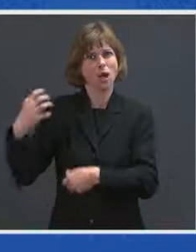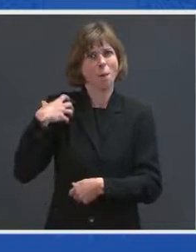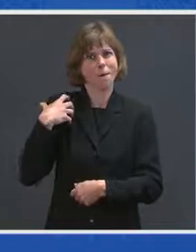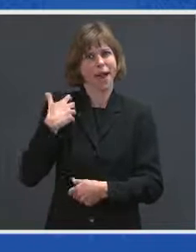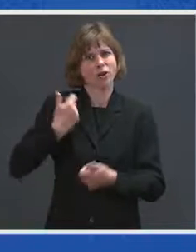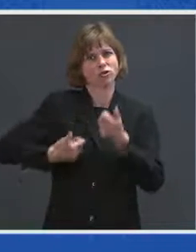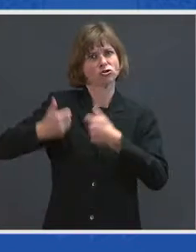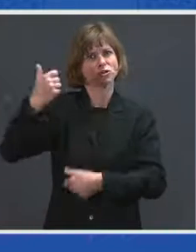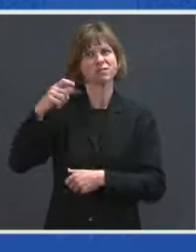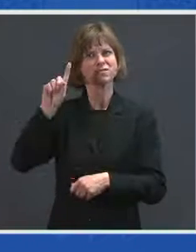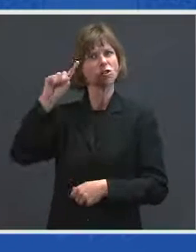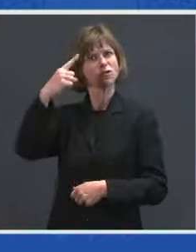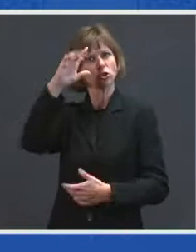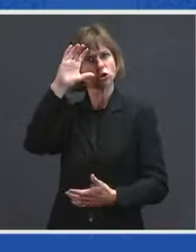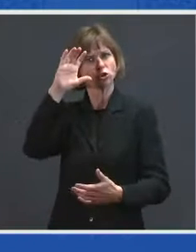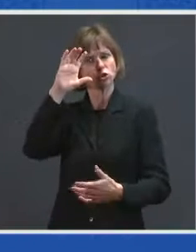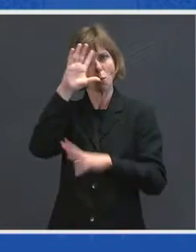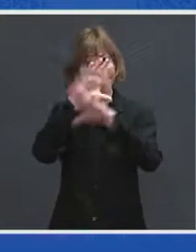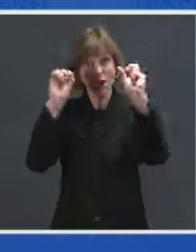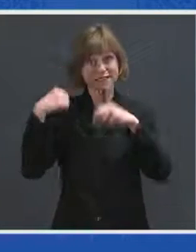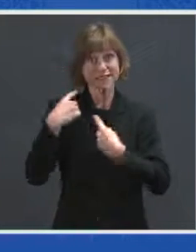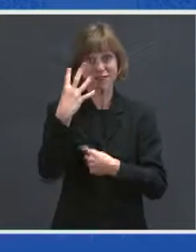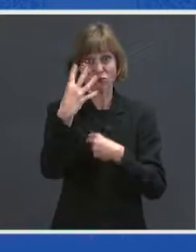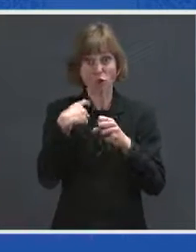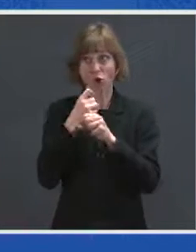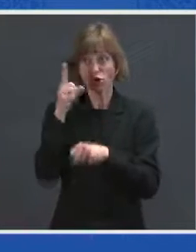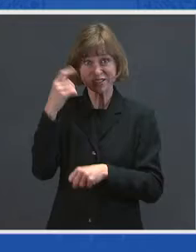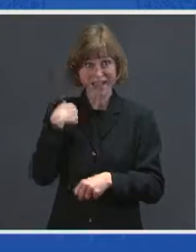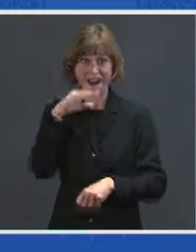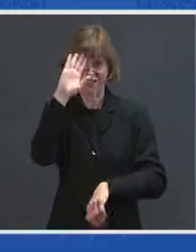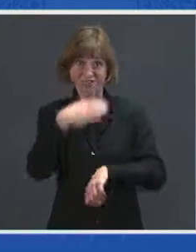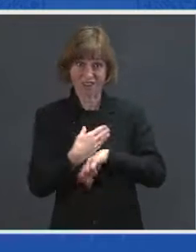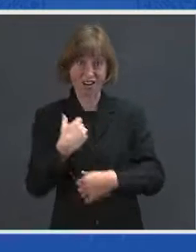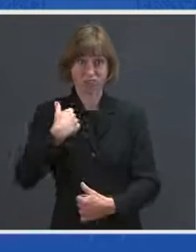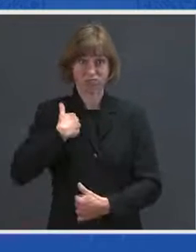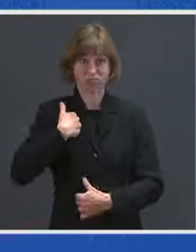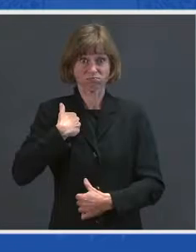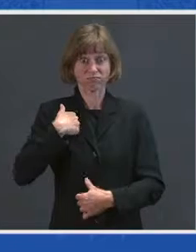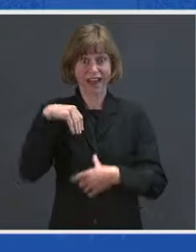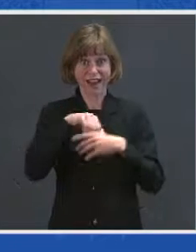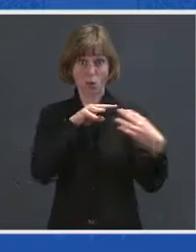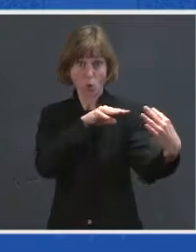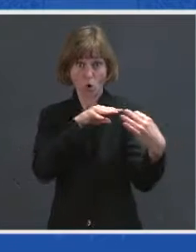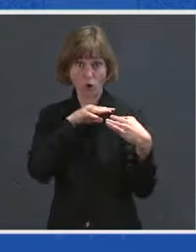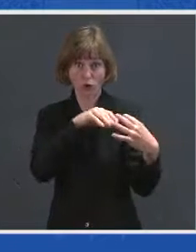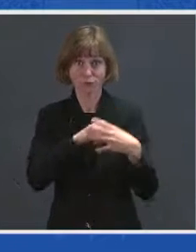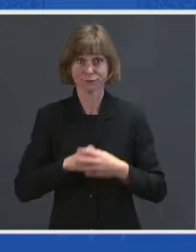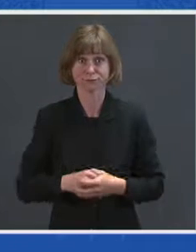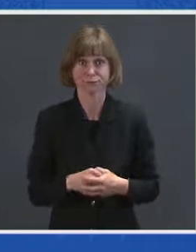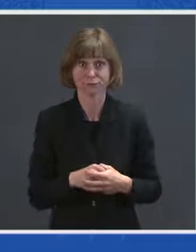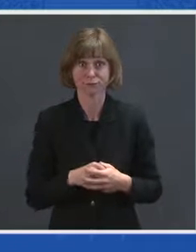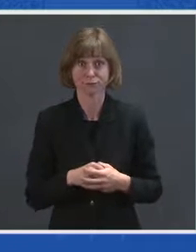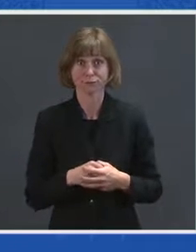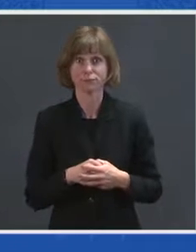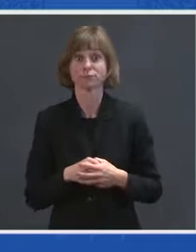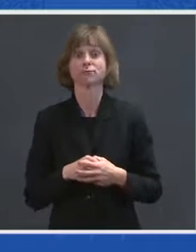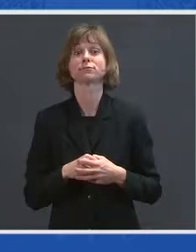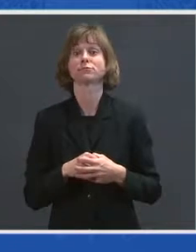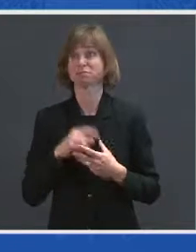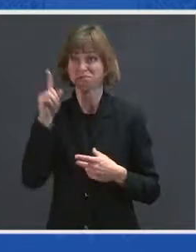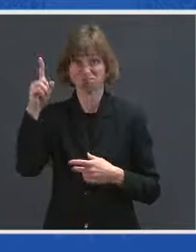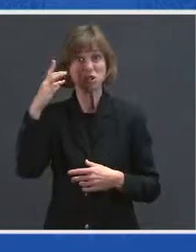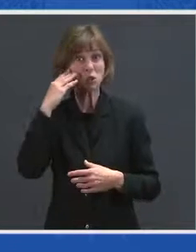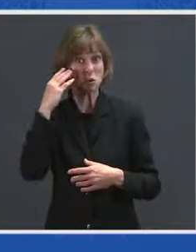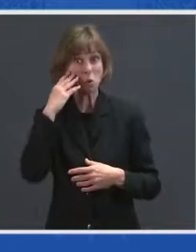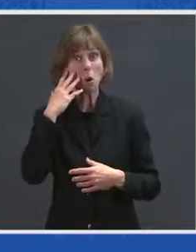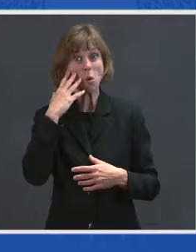is the first president in 40 years to have a son who served in a war. He knows what it is like for military families